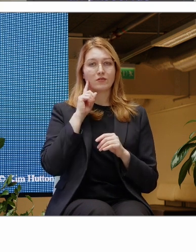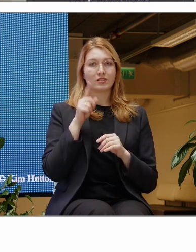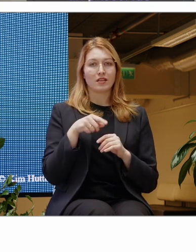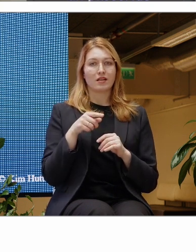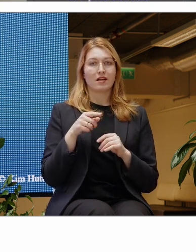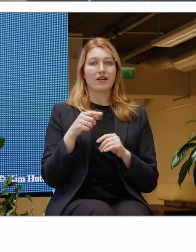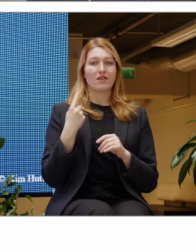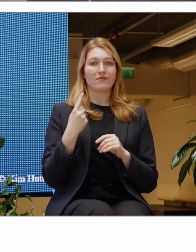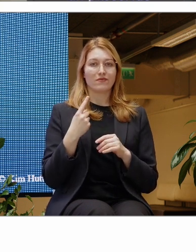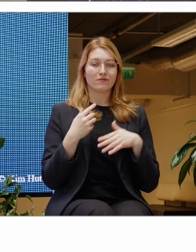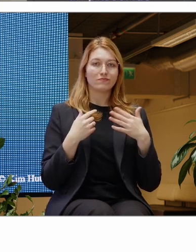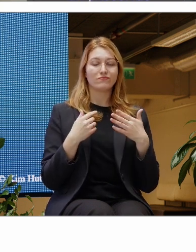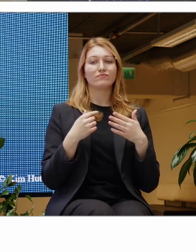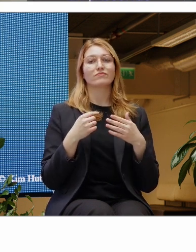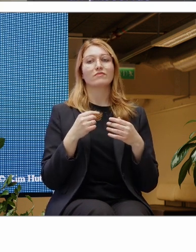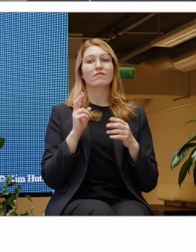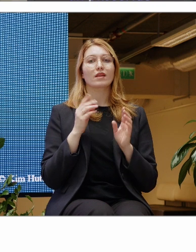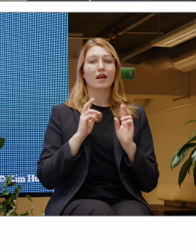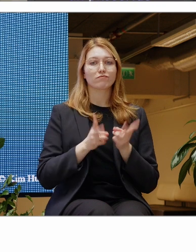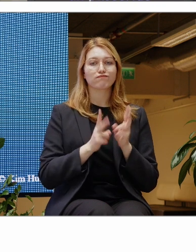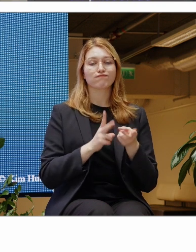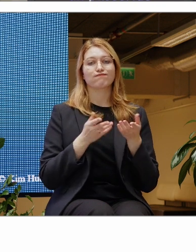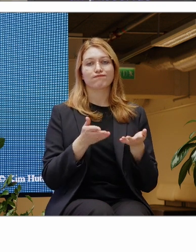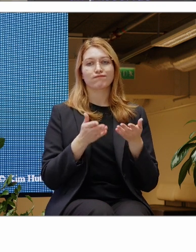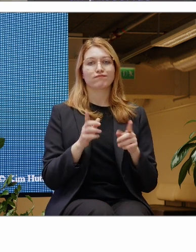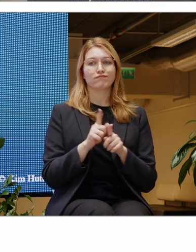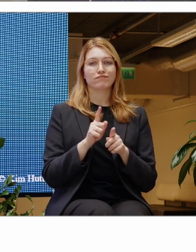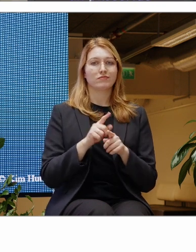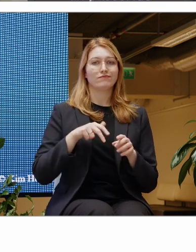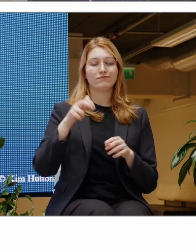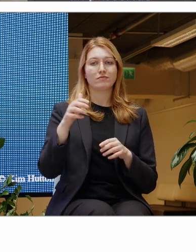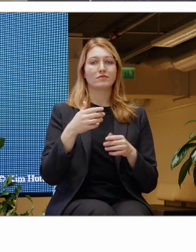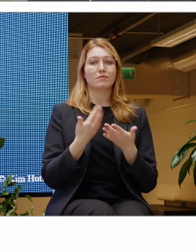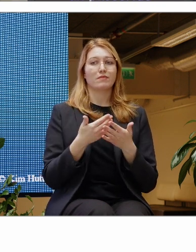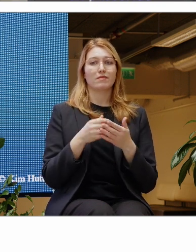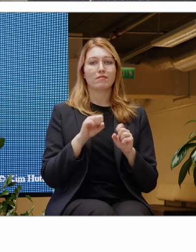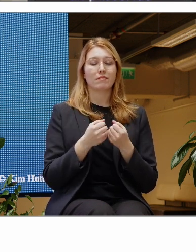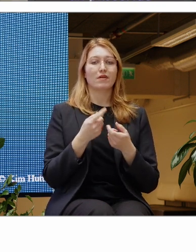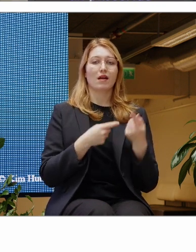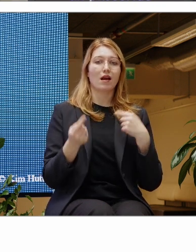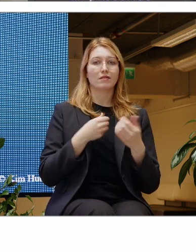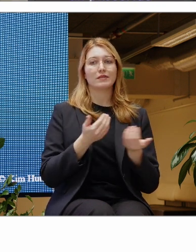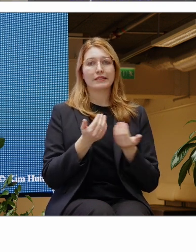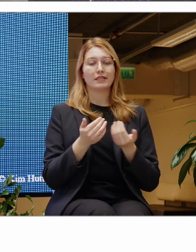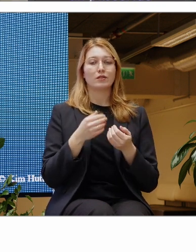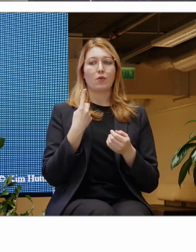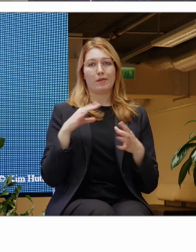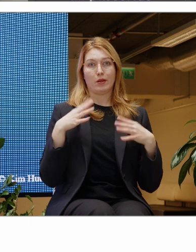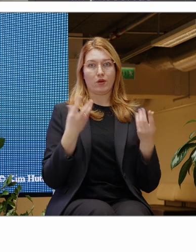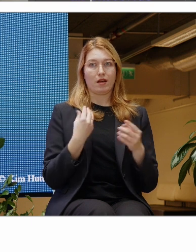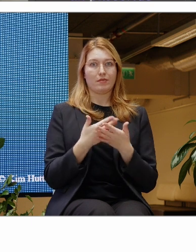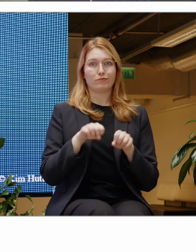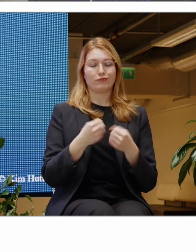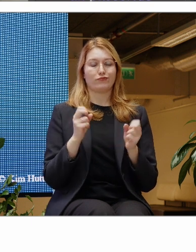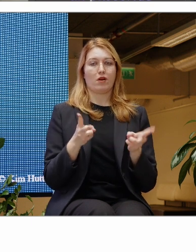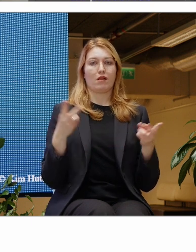and you're one-handed, on a telephone, cooking. There could be all kinds of things, a broken limb, coming back from a ski holiday, post-viral